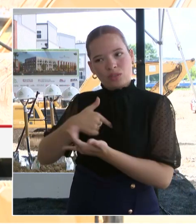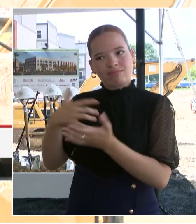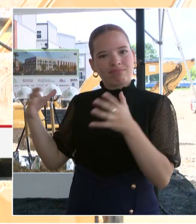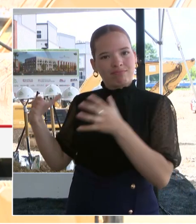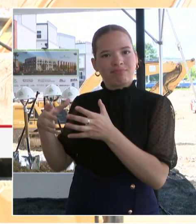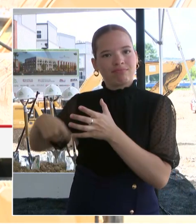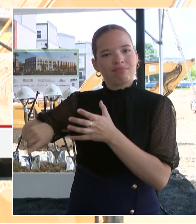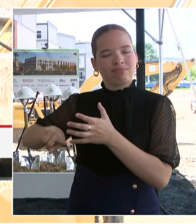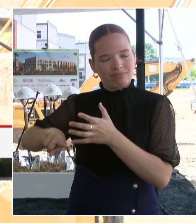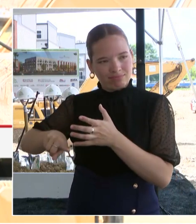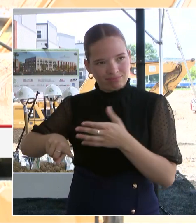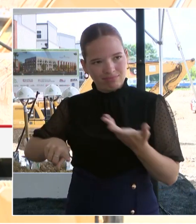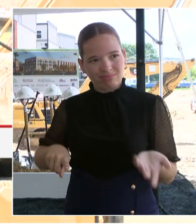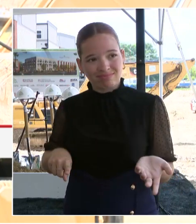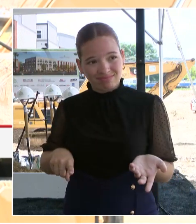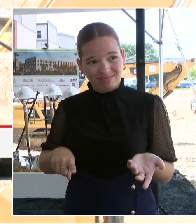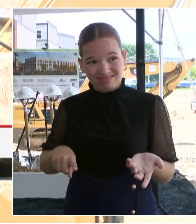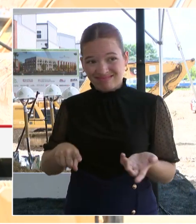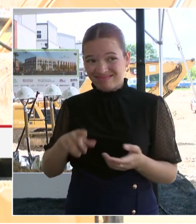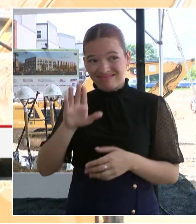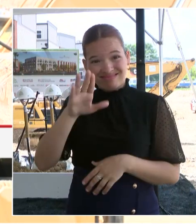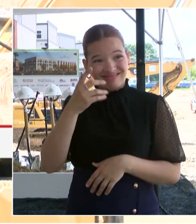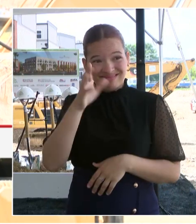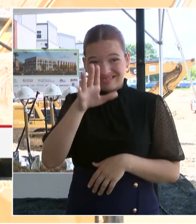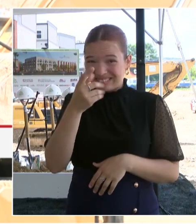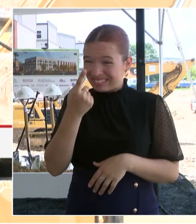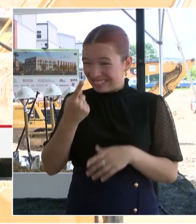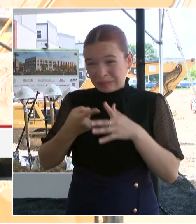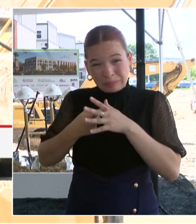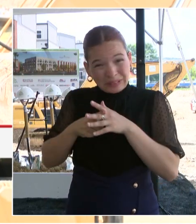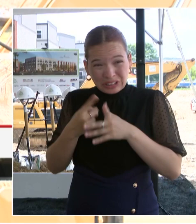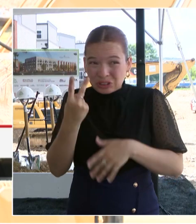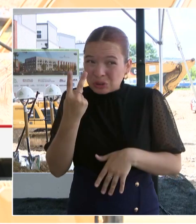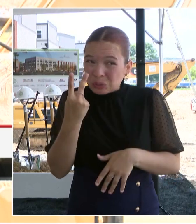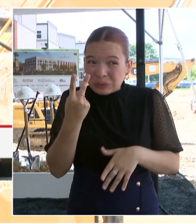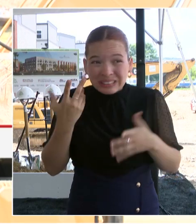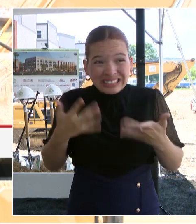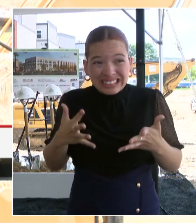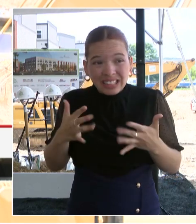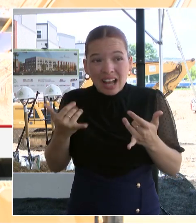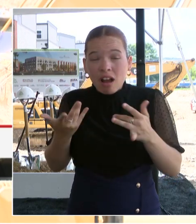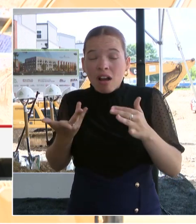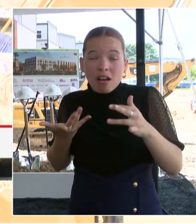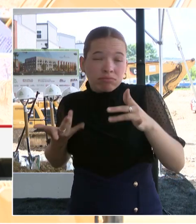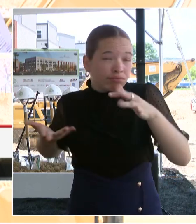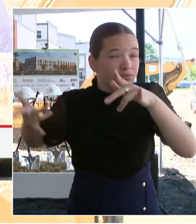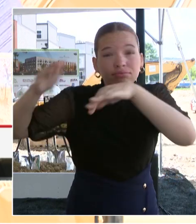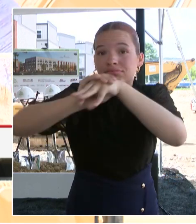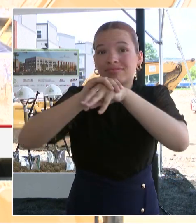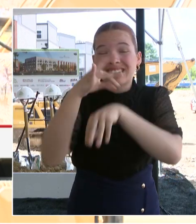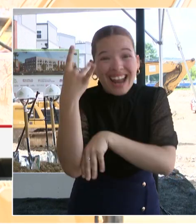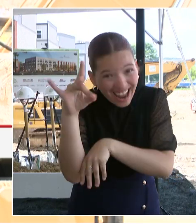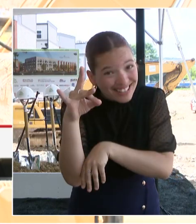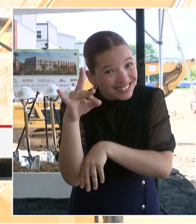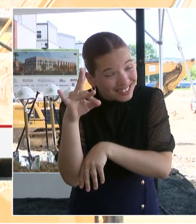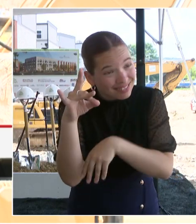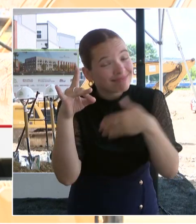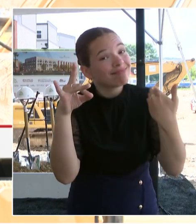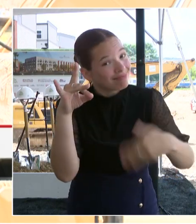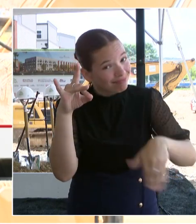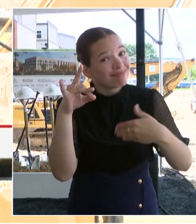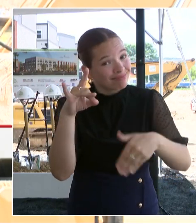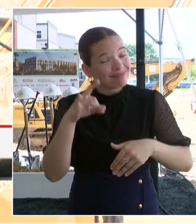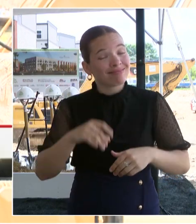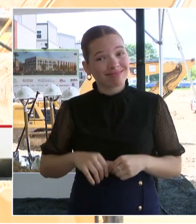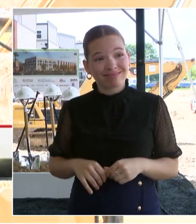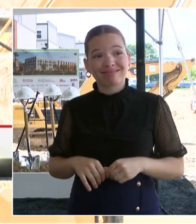We now have 18. Because, like I said, when we see a problem, we got to lean in to fix it. So I'm going to just